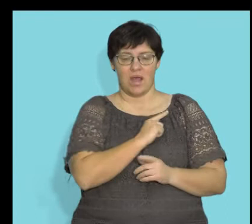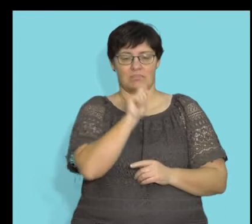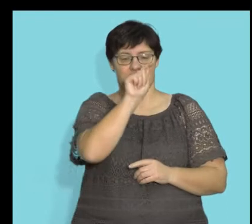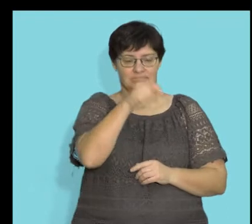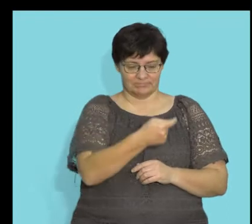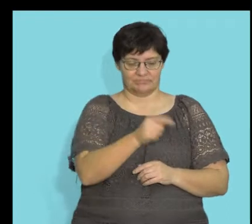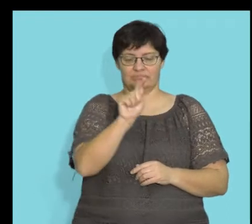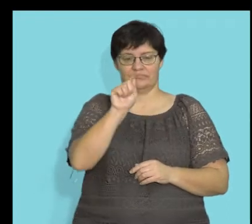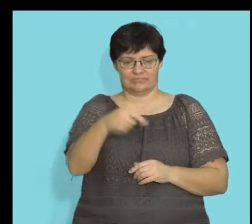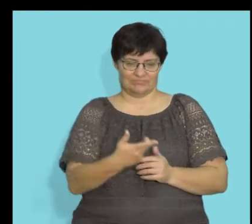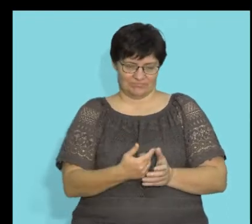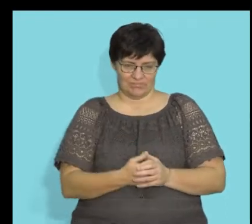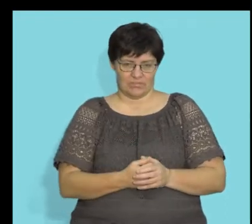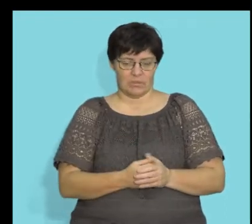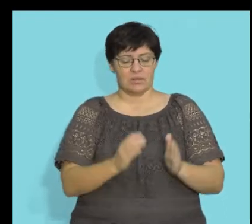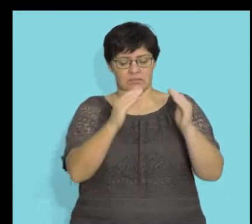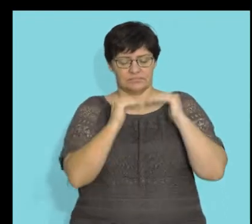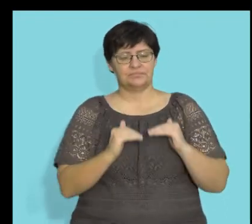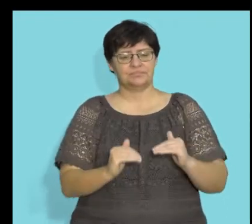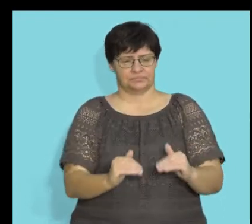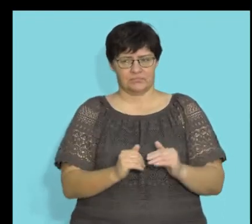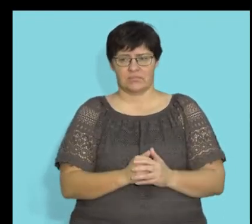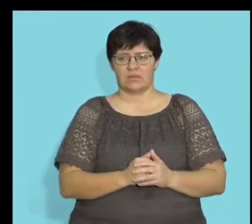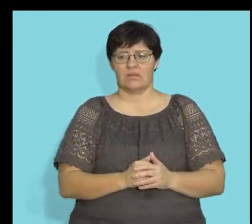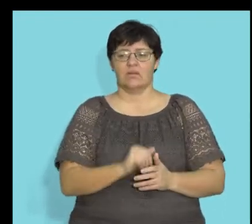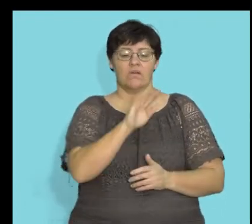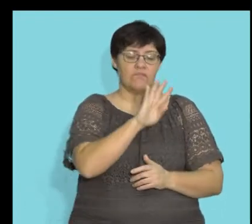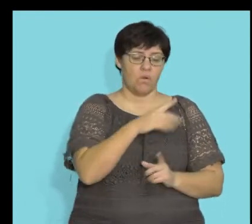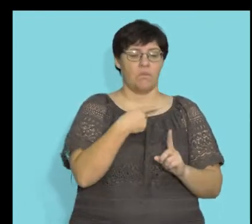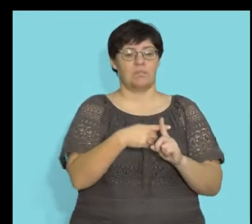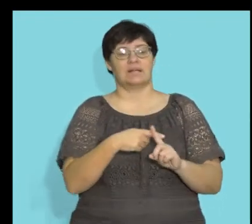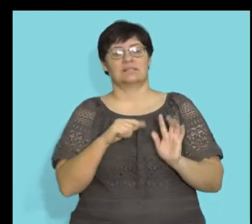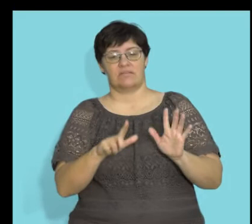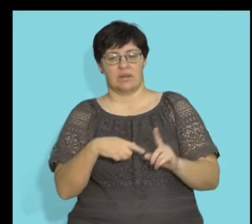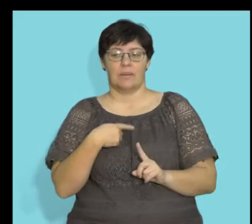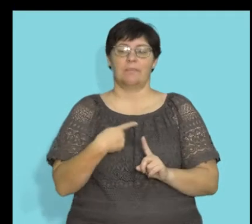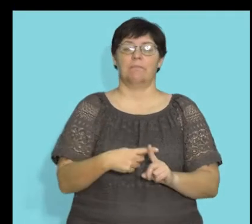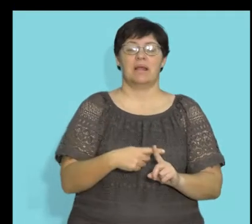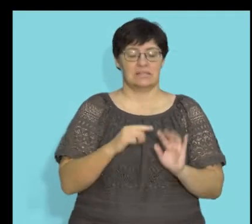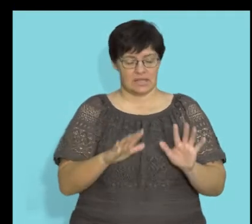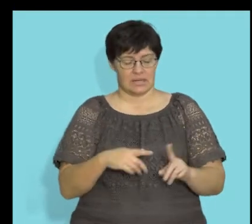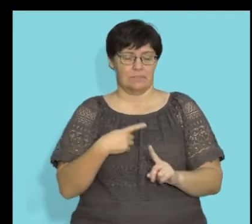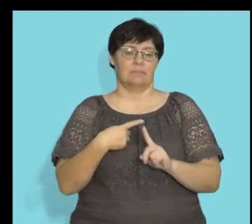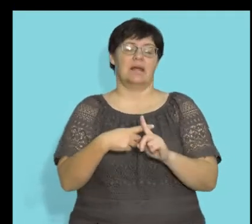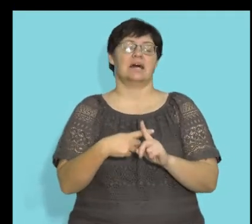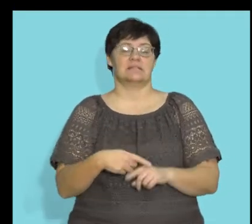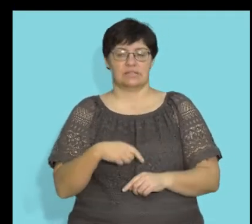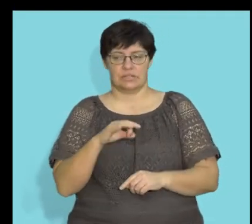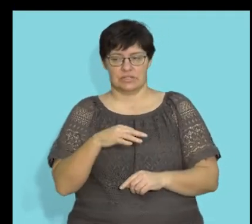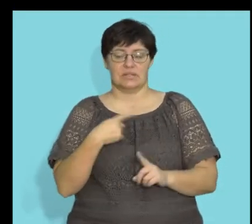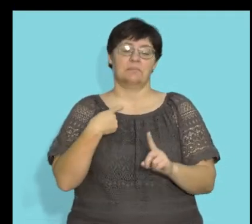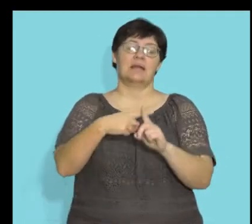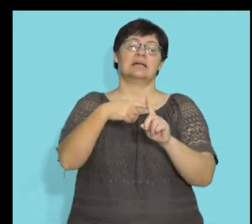the semicolons. But underneath that line, you can see that I've got 4 plus 7 plus